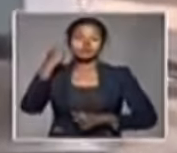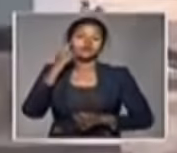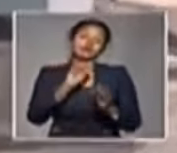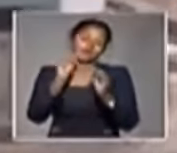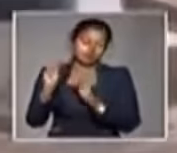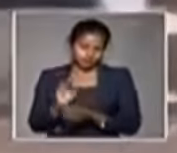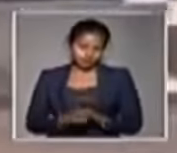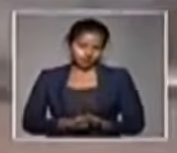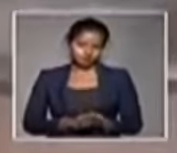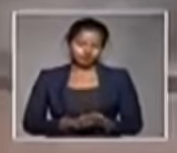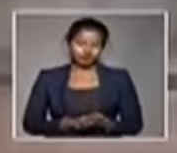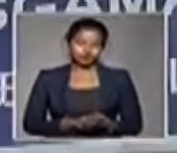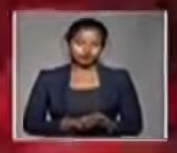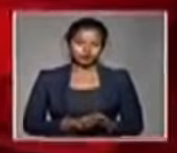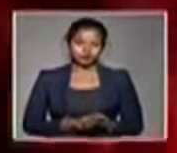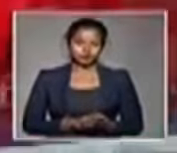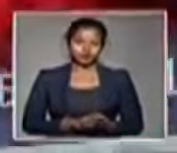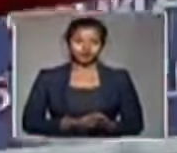identified.